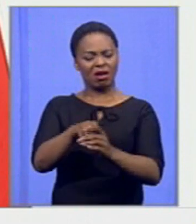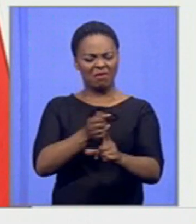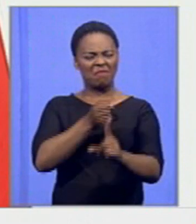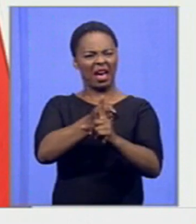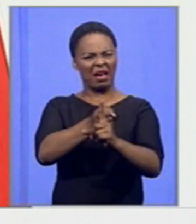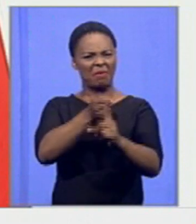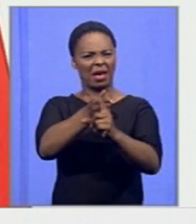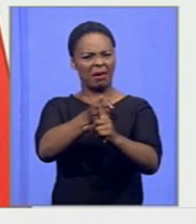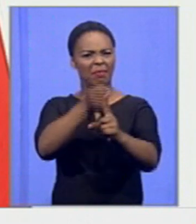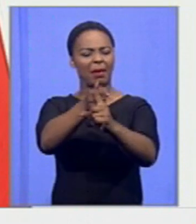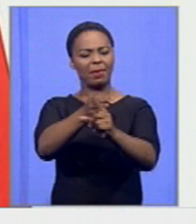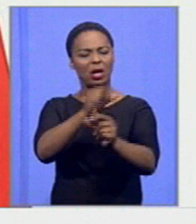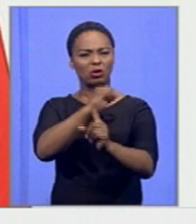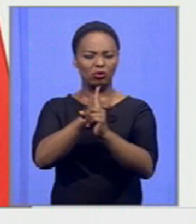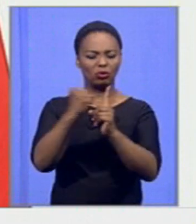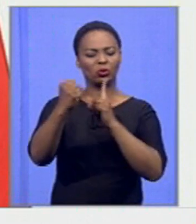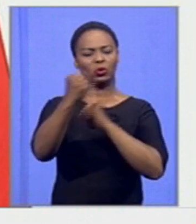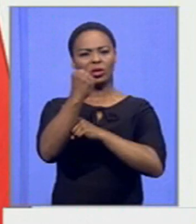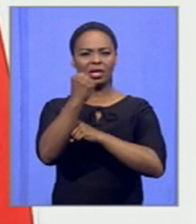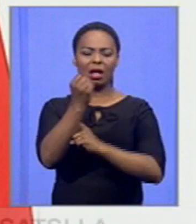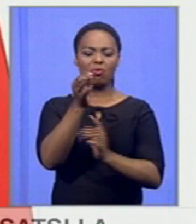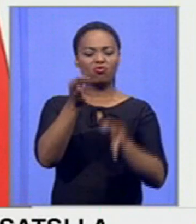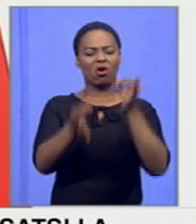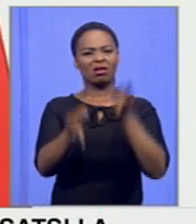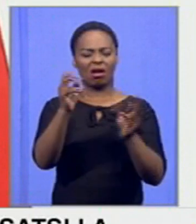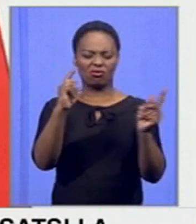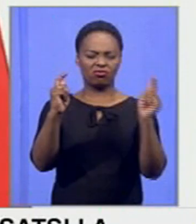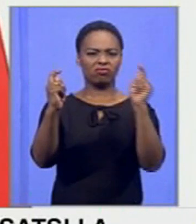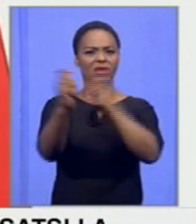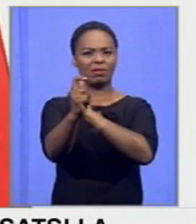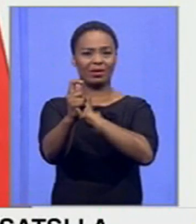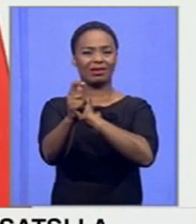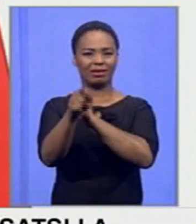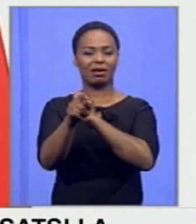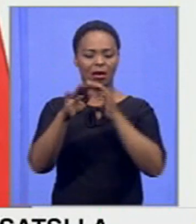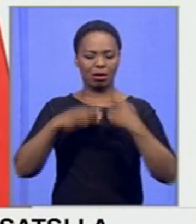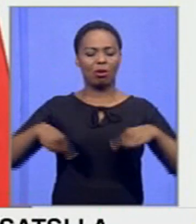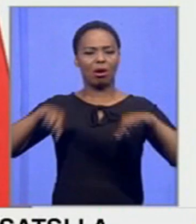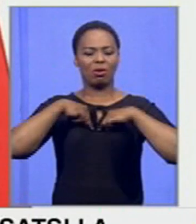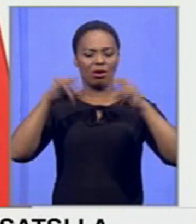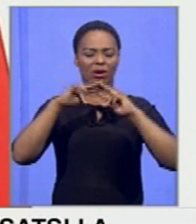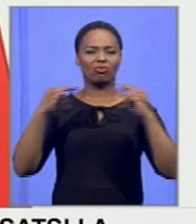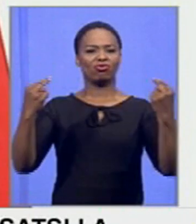contribution to the social and political transformation of our nation.